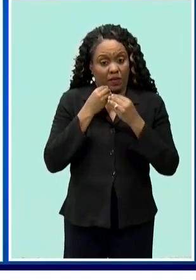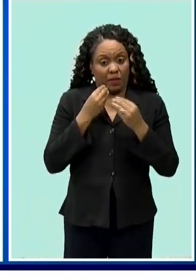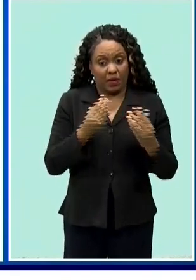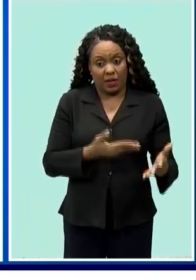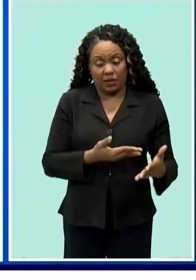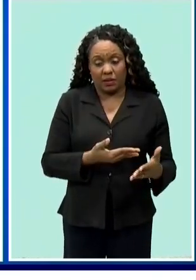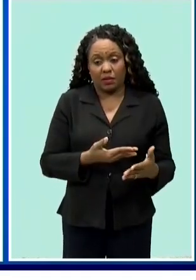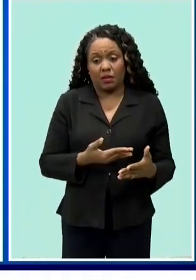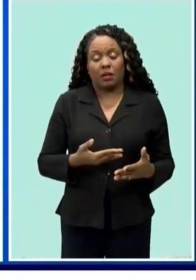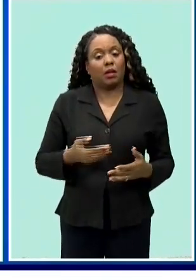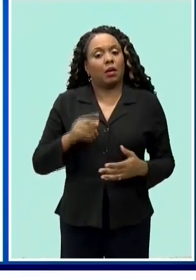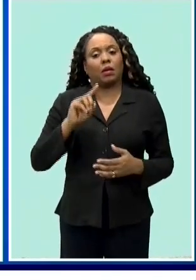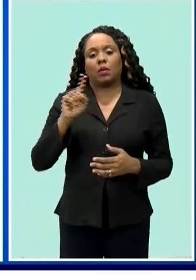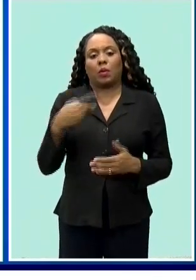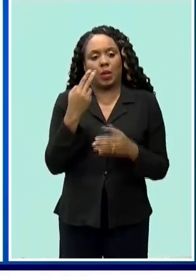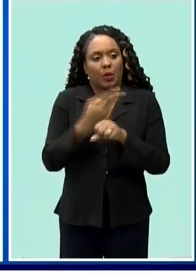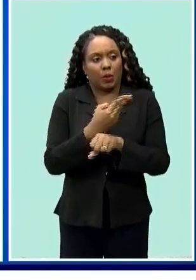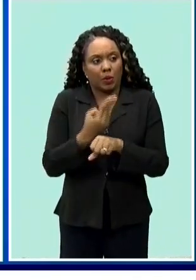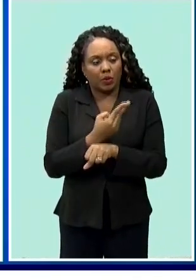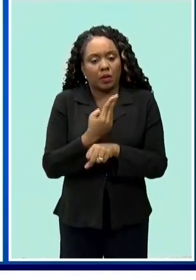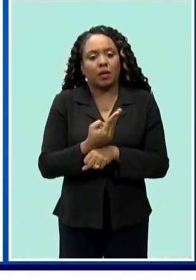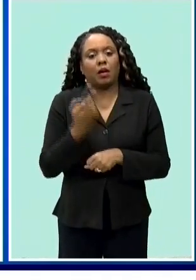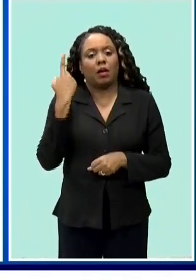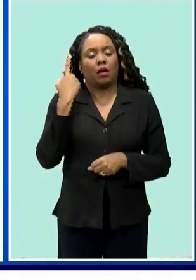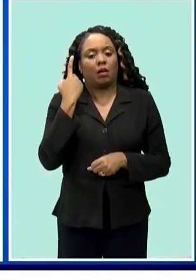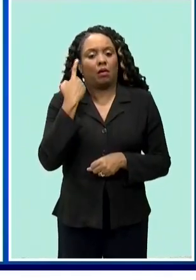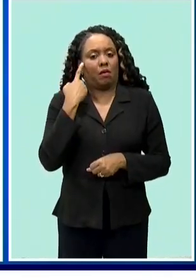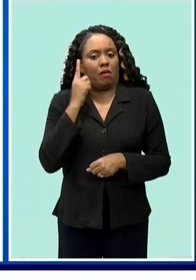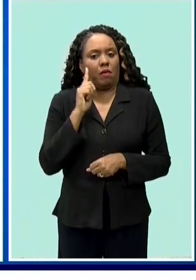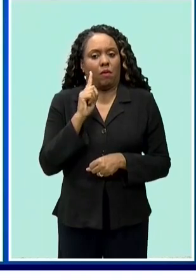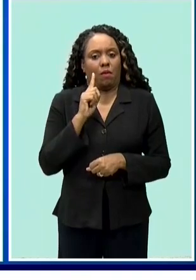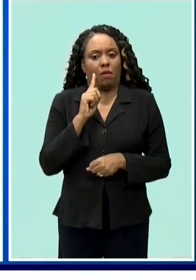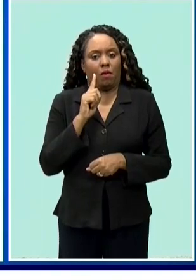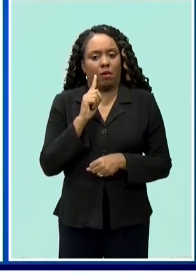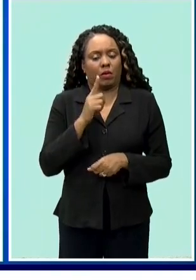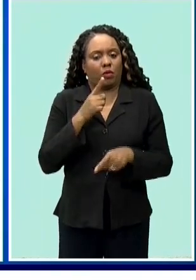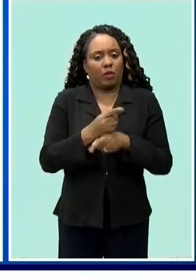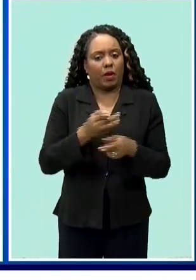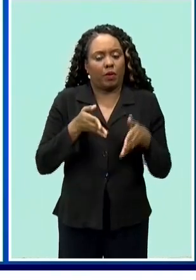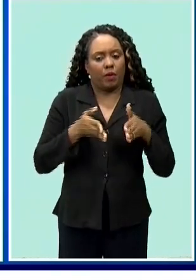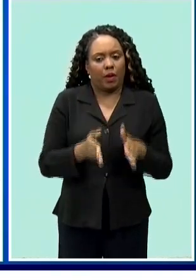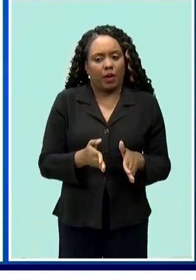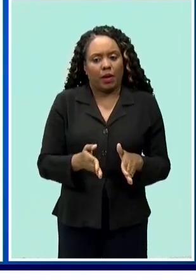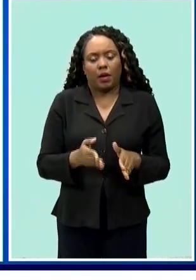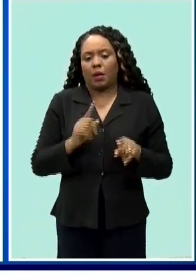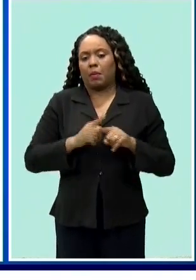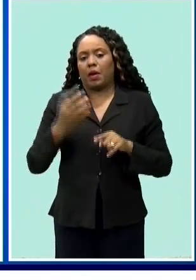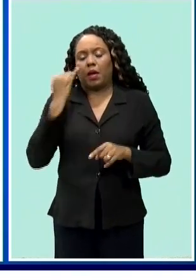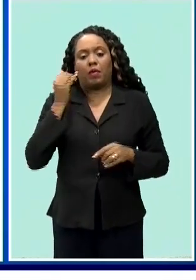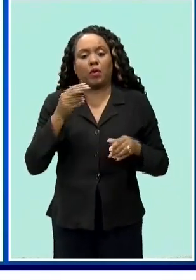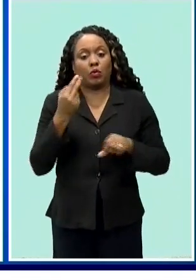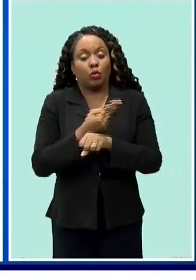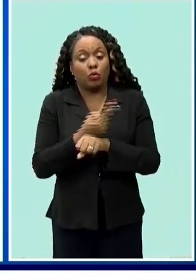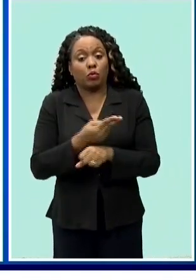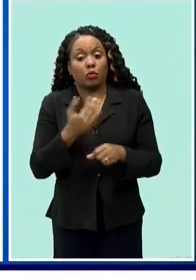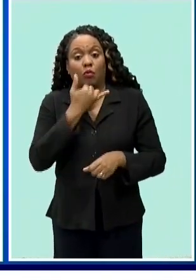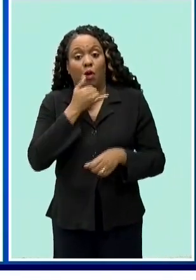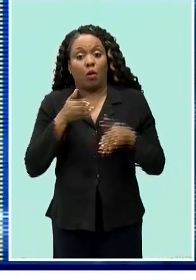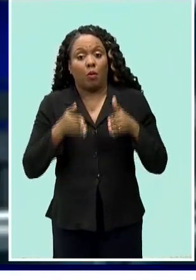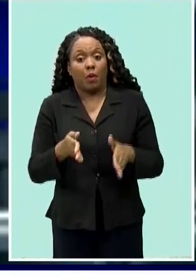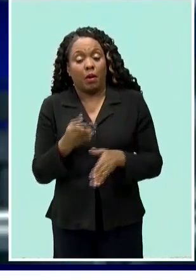the purposes only that a reasonable person will consider appropriate to their